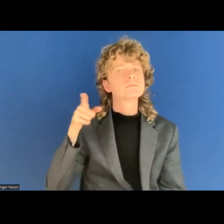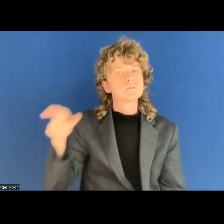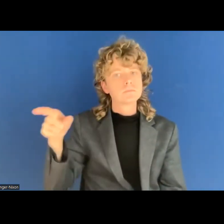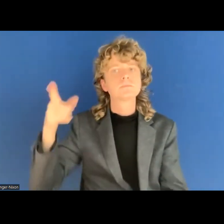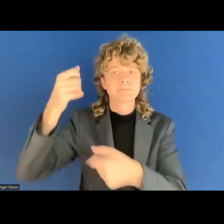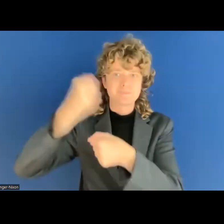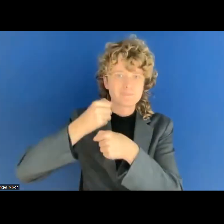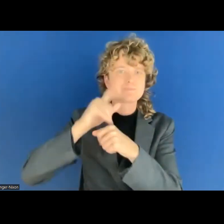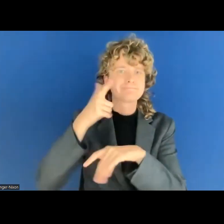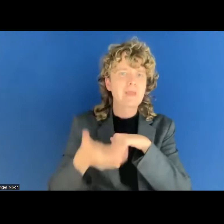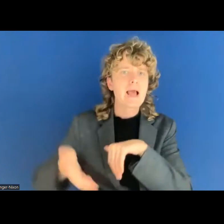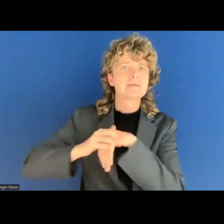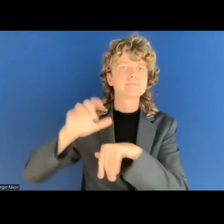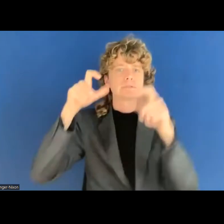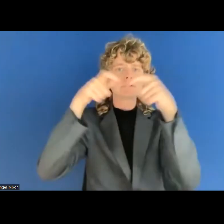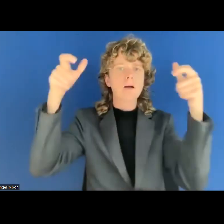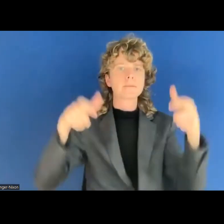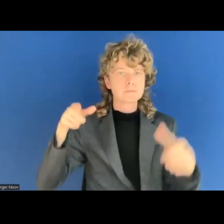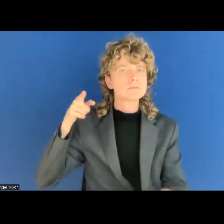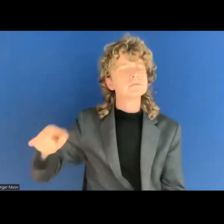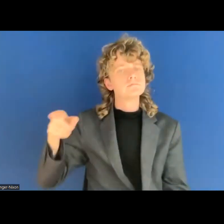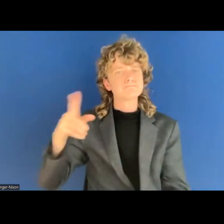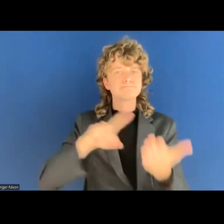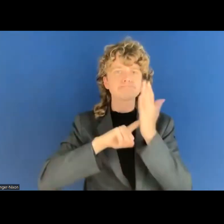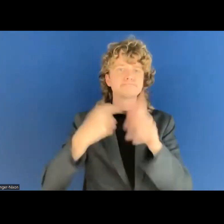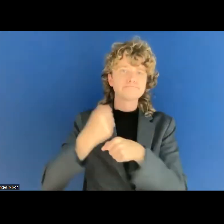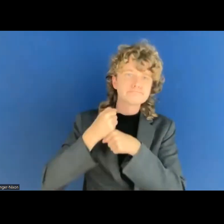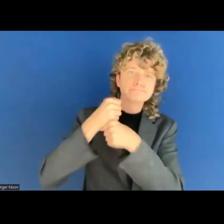here in representing kind of the industry, the people